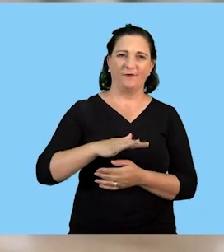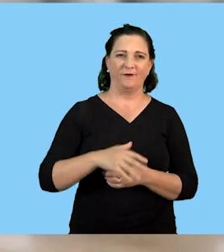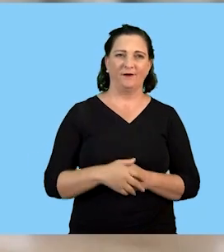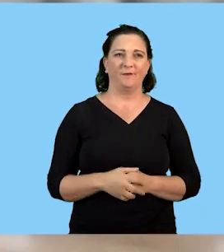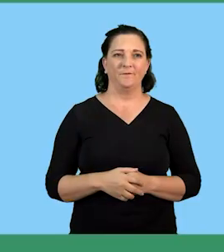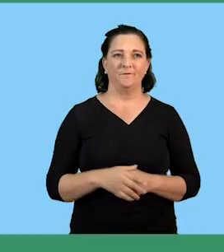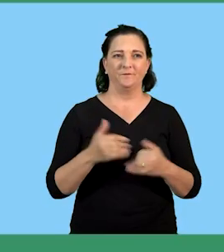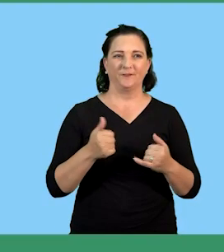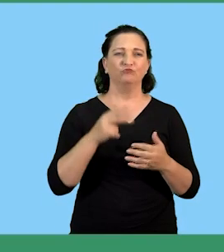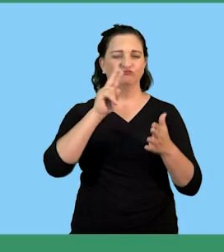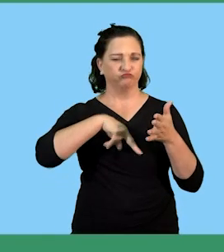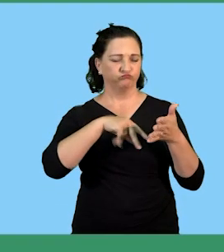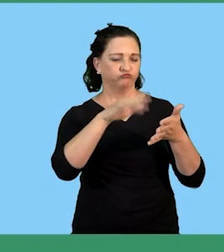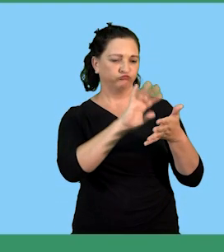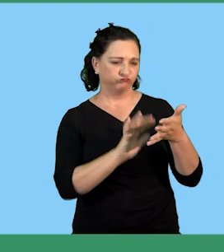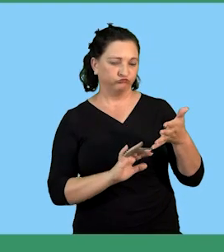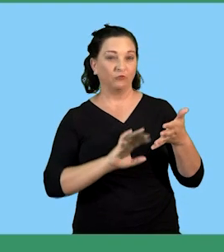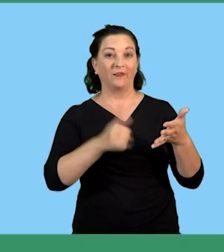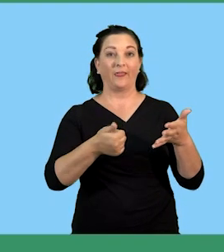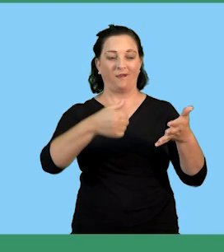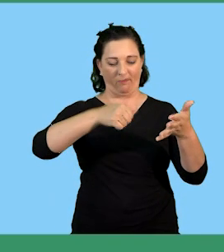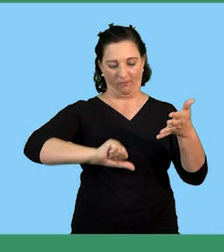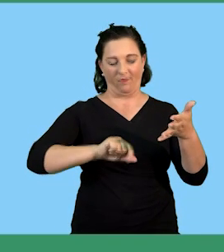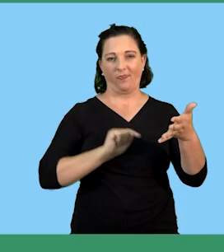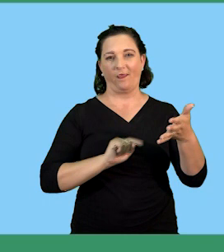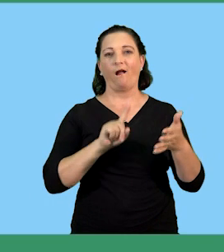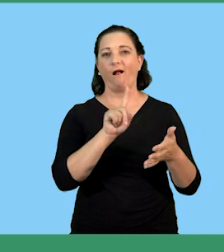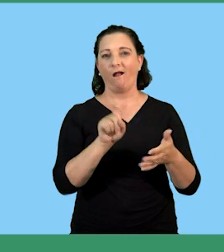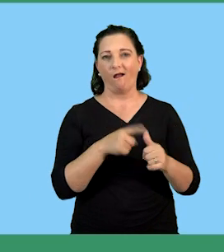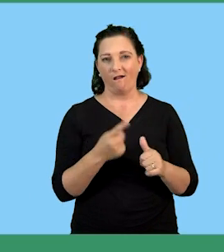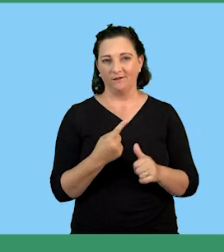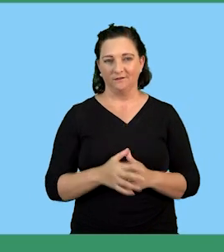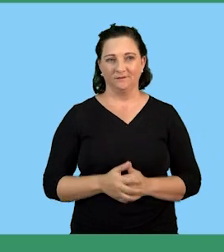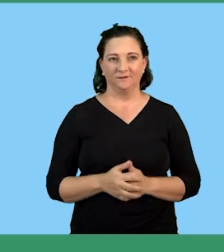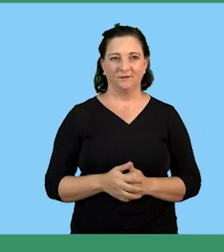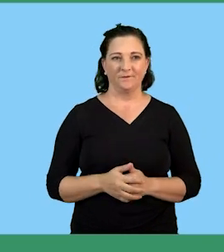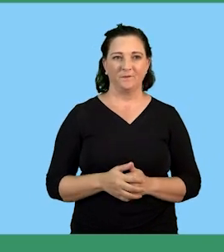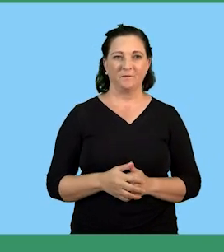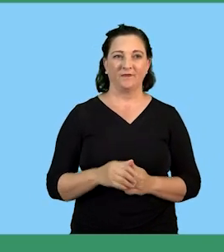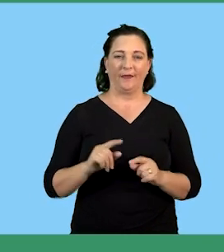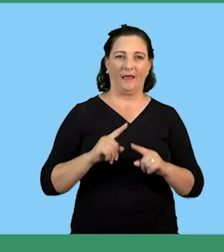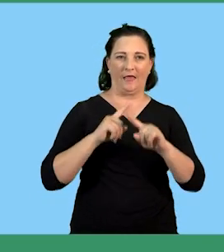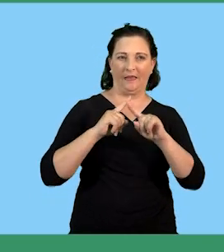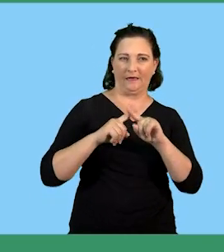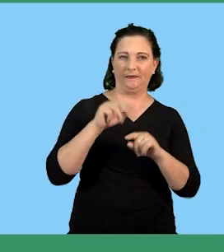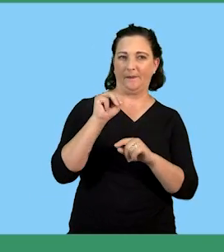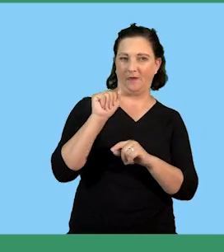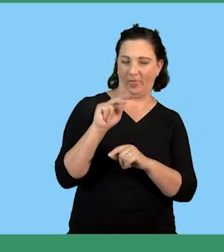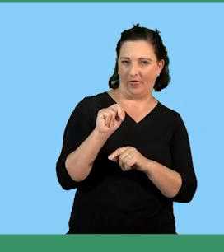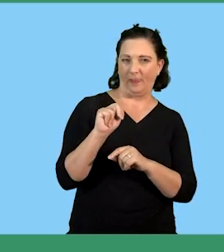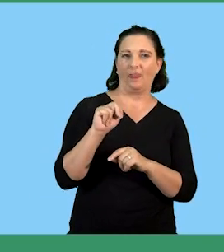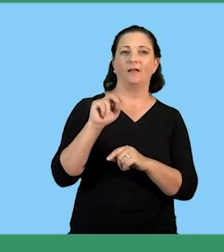says here, read the scenario below and answer the questions that follow. X-Men Shuttle Services, which is